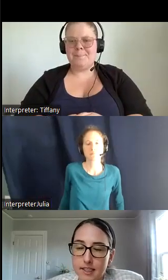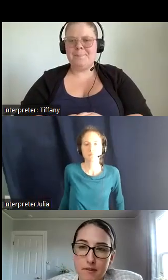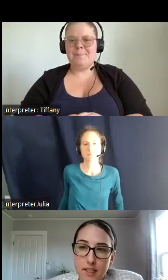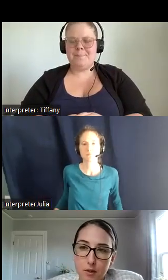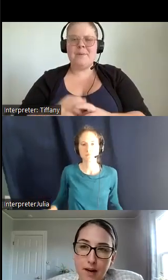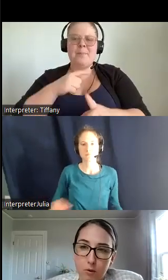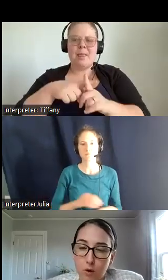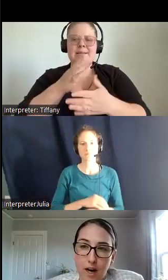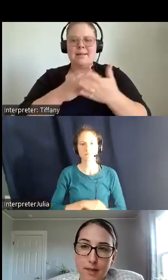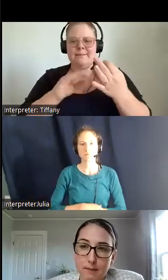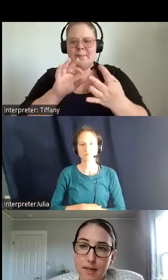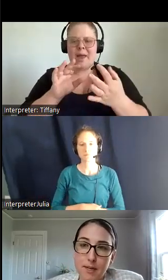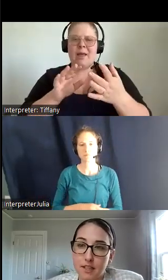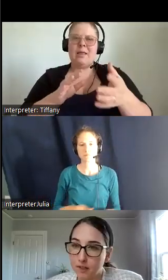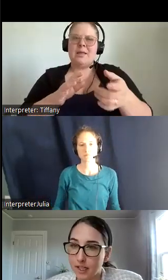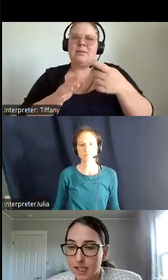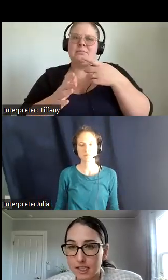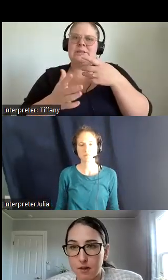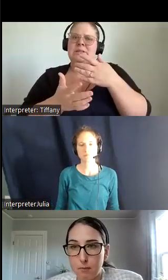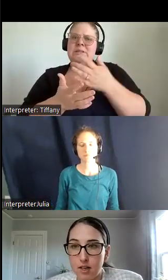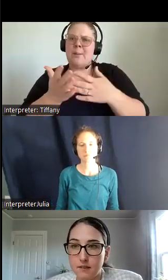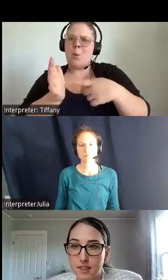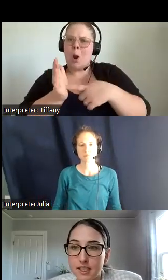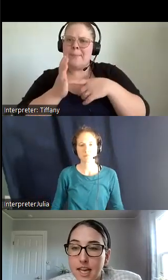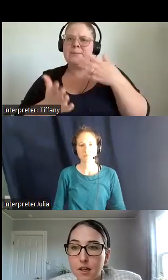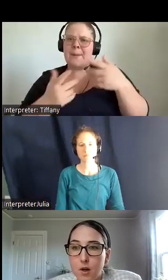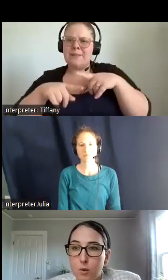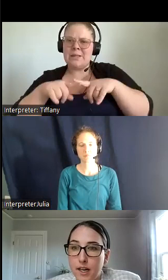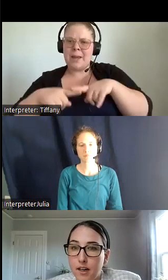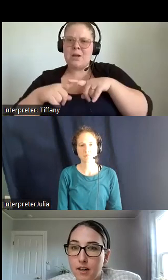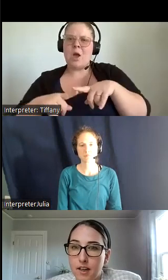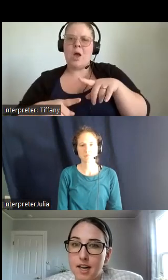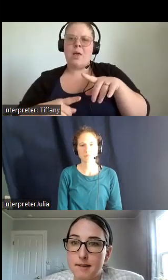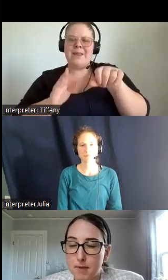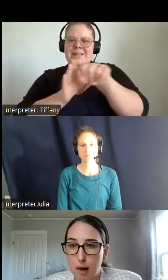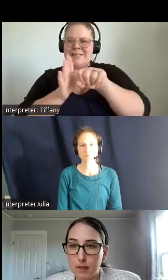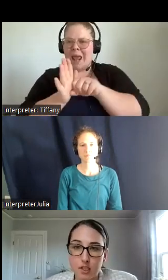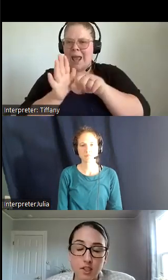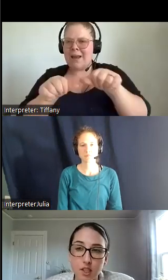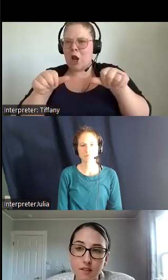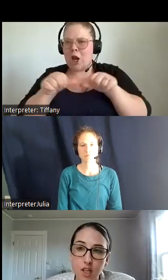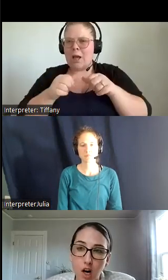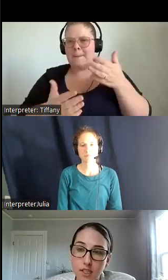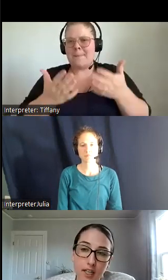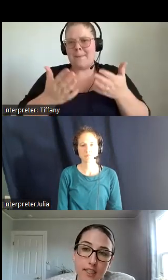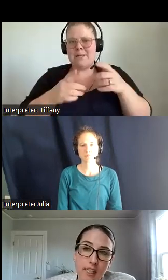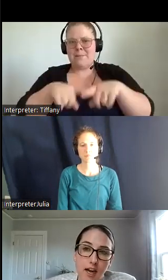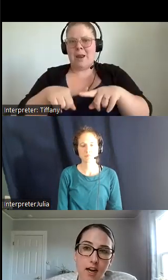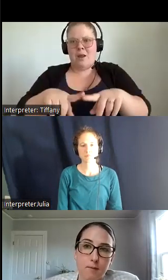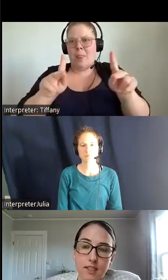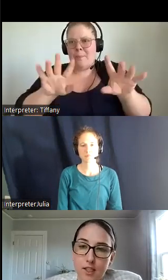that some of these requirements may be different in different parts of the state where the populations served are